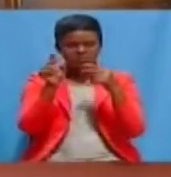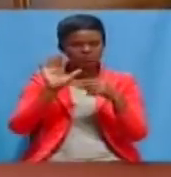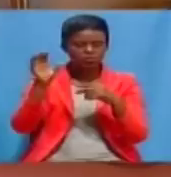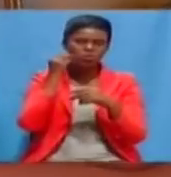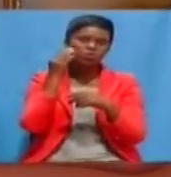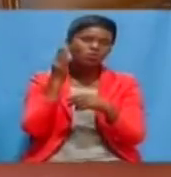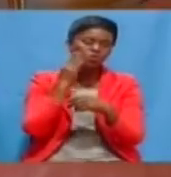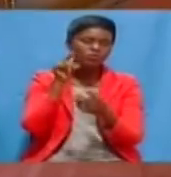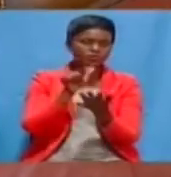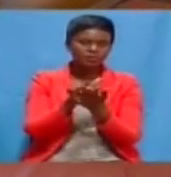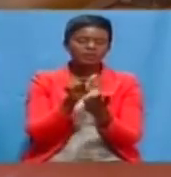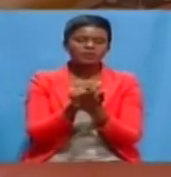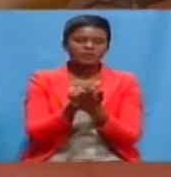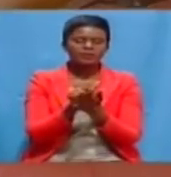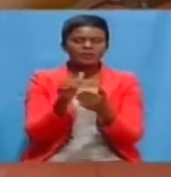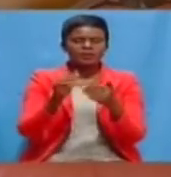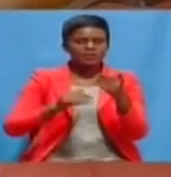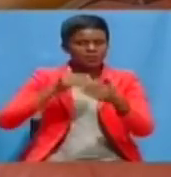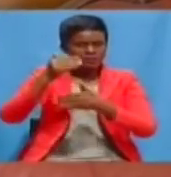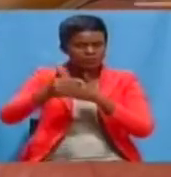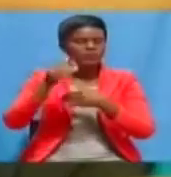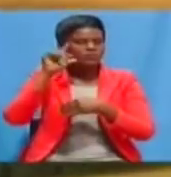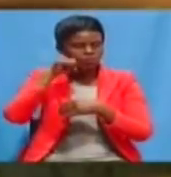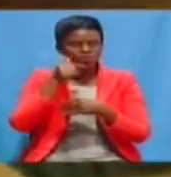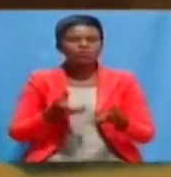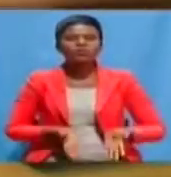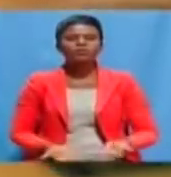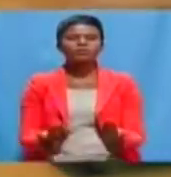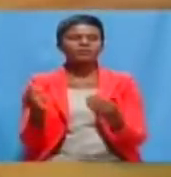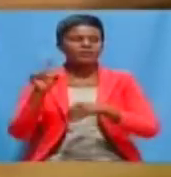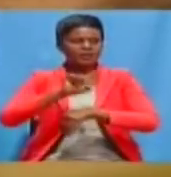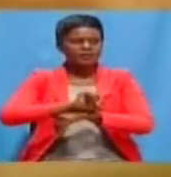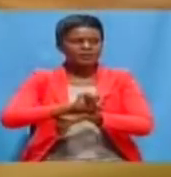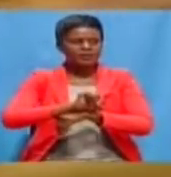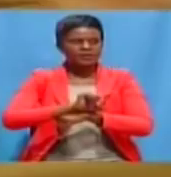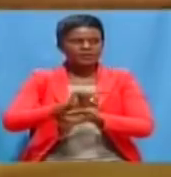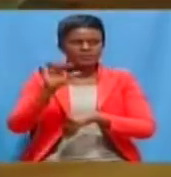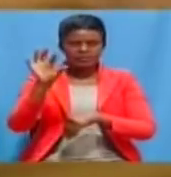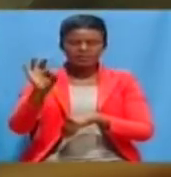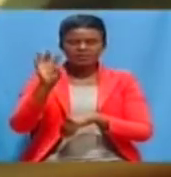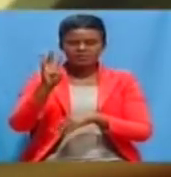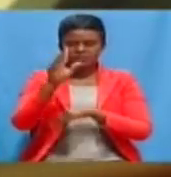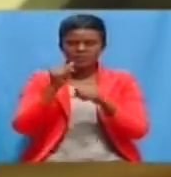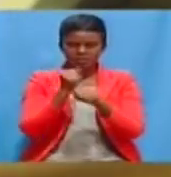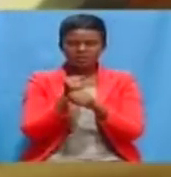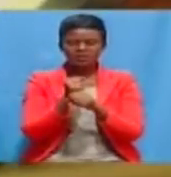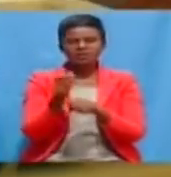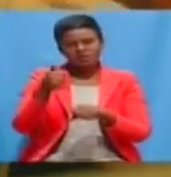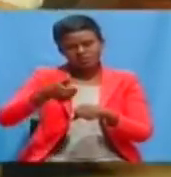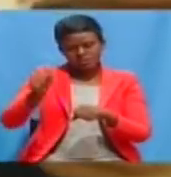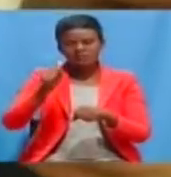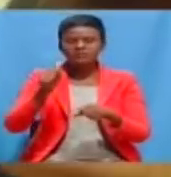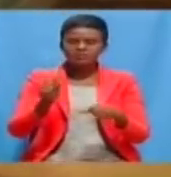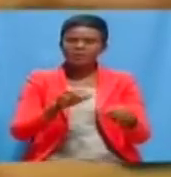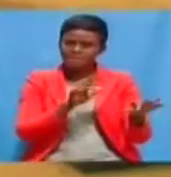his residence in Lusaka ahead of his birthday. At 94 years, Dr. Kaunda is still able to skillfully